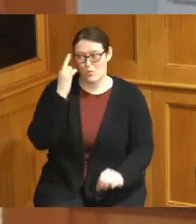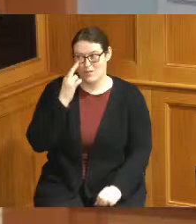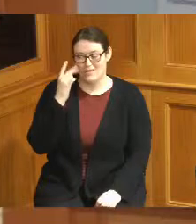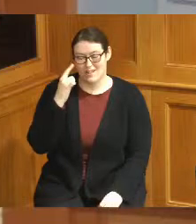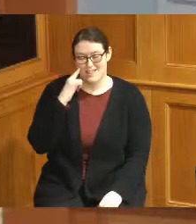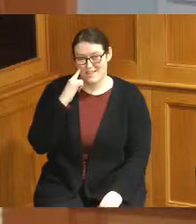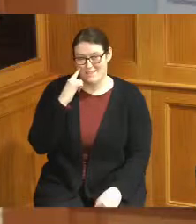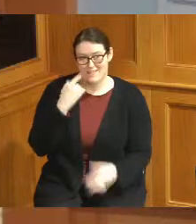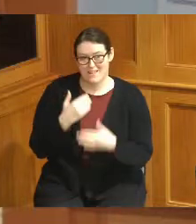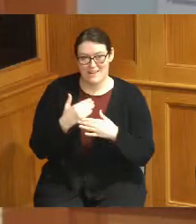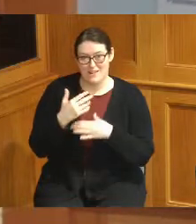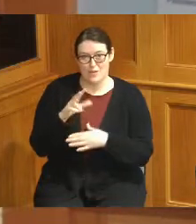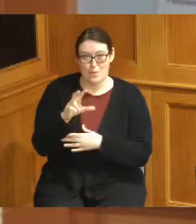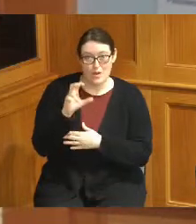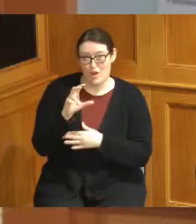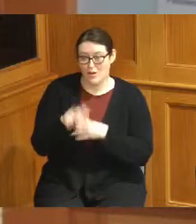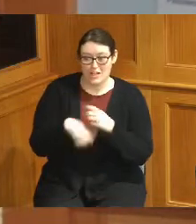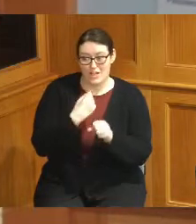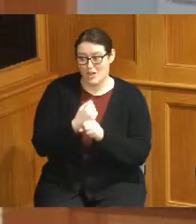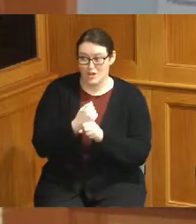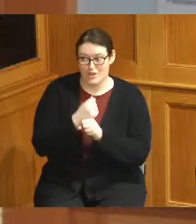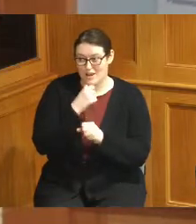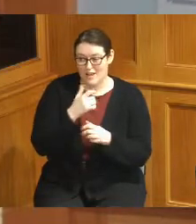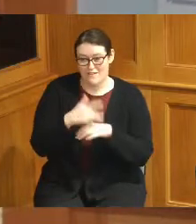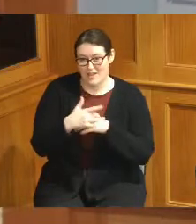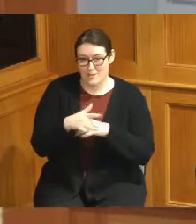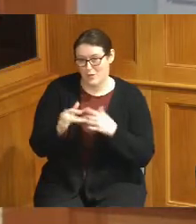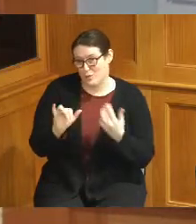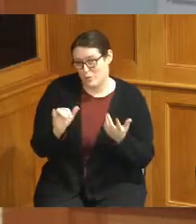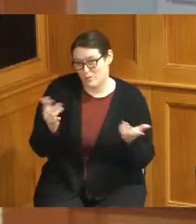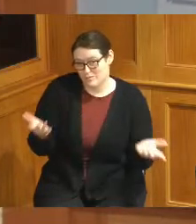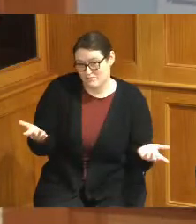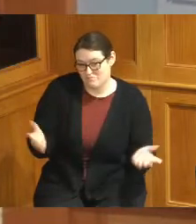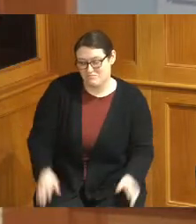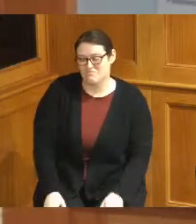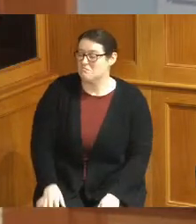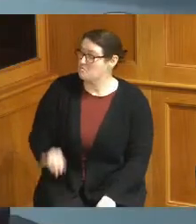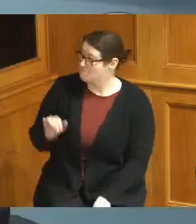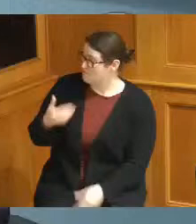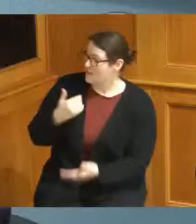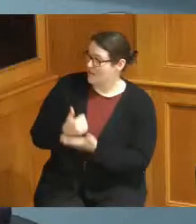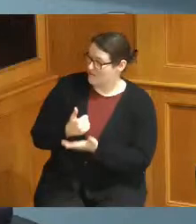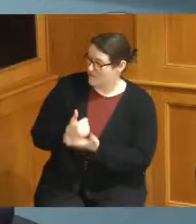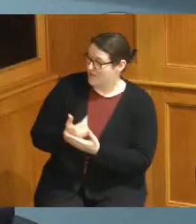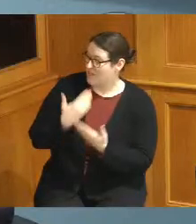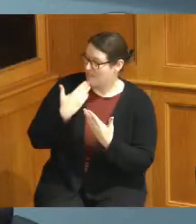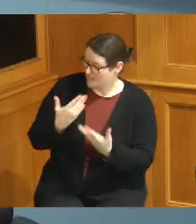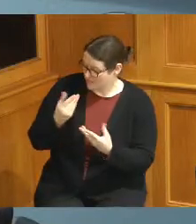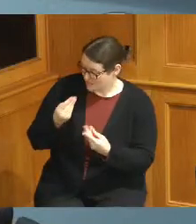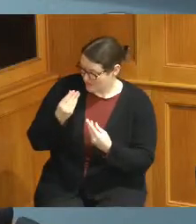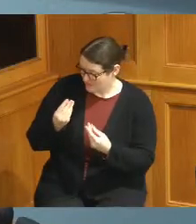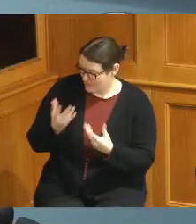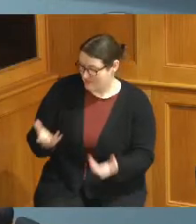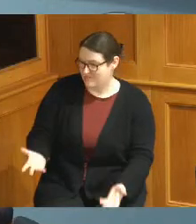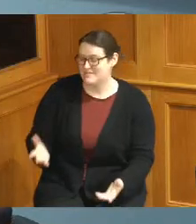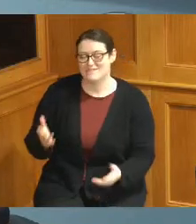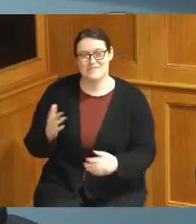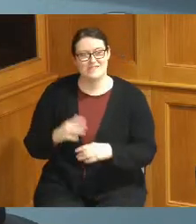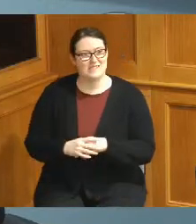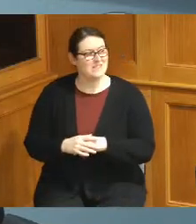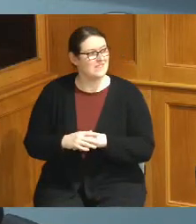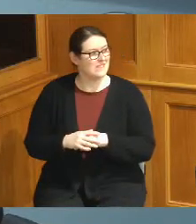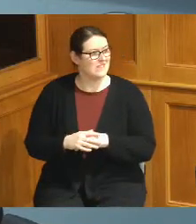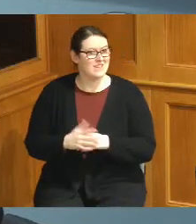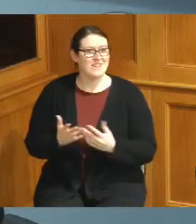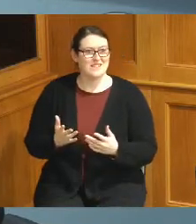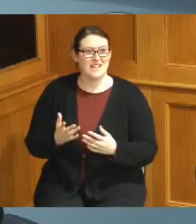next, 300 years aren't available to us as well. That's very helpful. Thank you. That's very helpful information. We will all not be able to